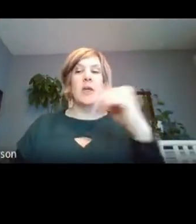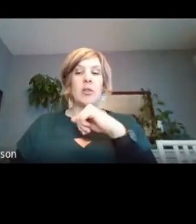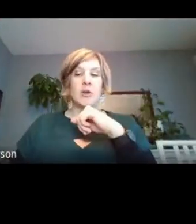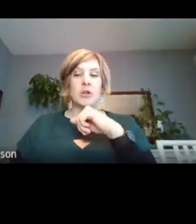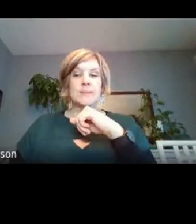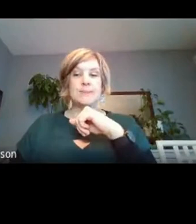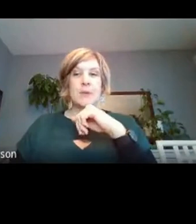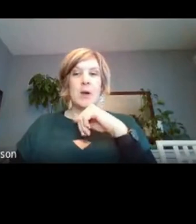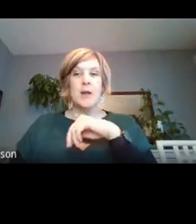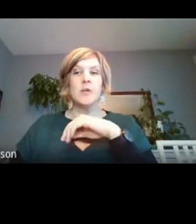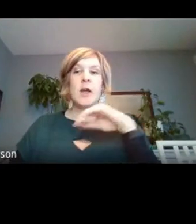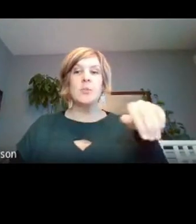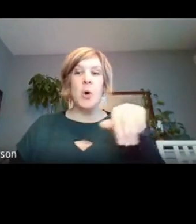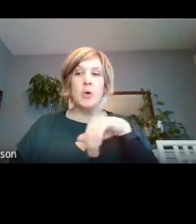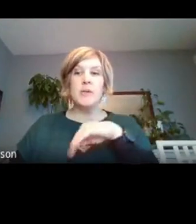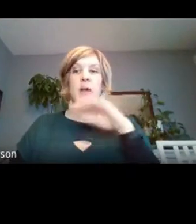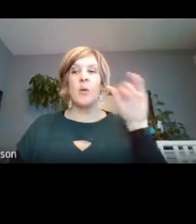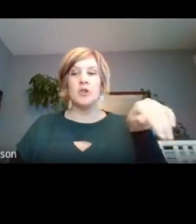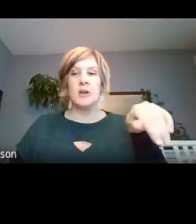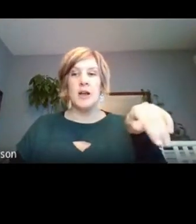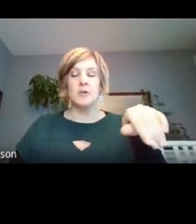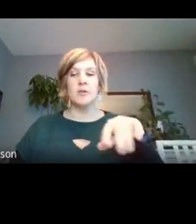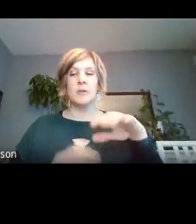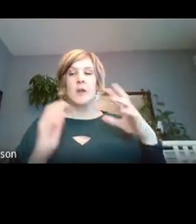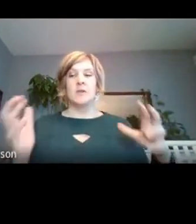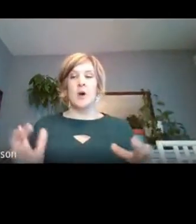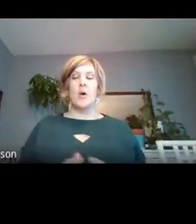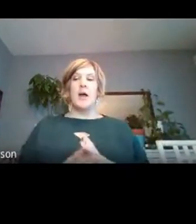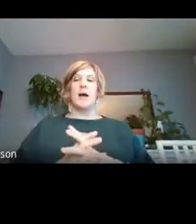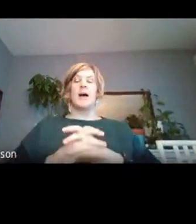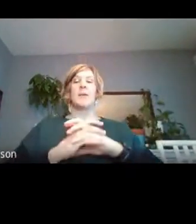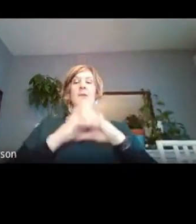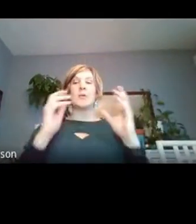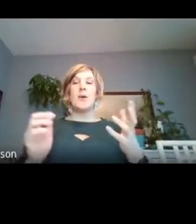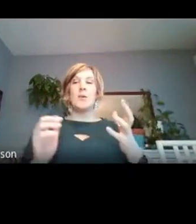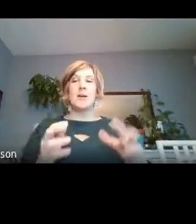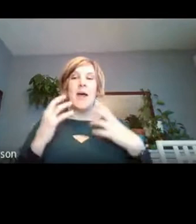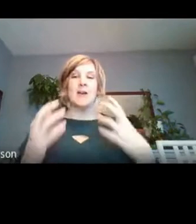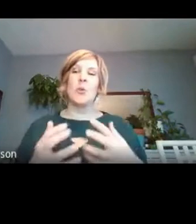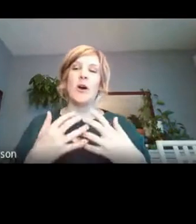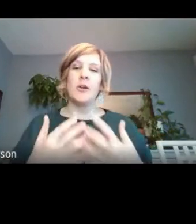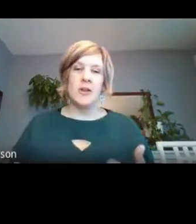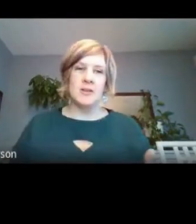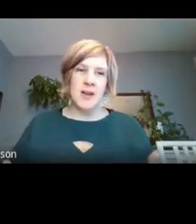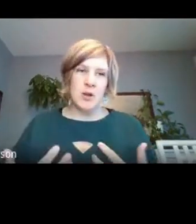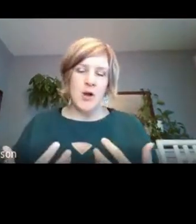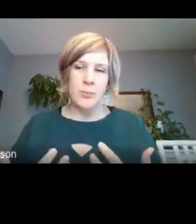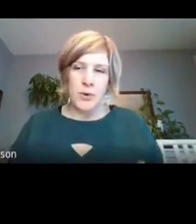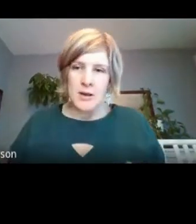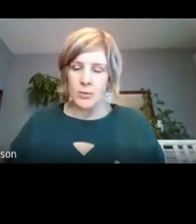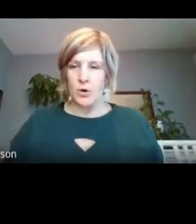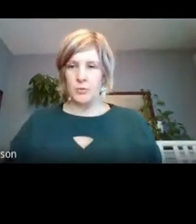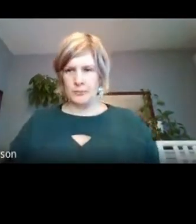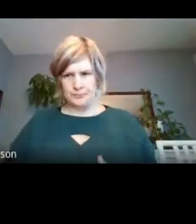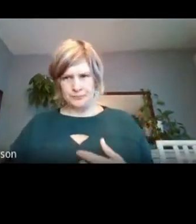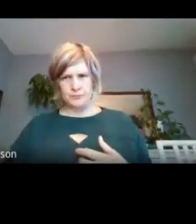and then launch it okay so that's polls and question and answers so um so now we come back to our the excitement of